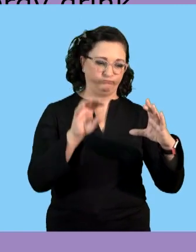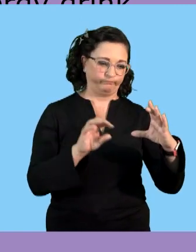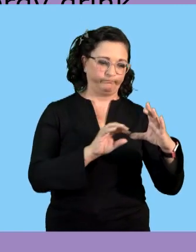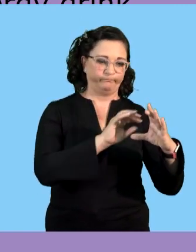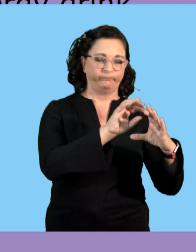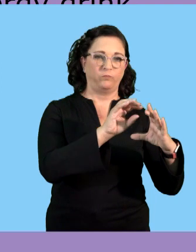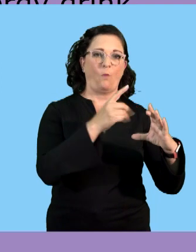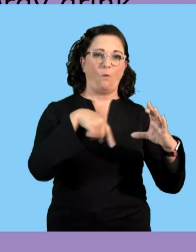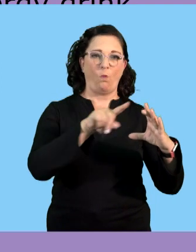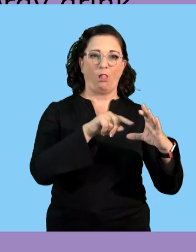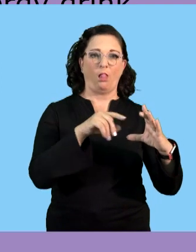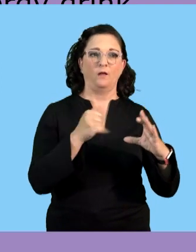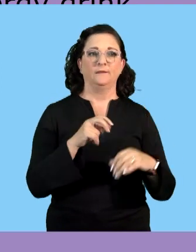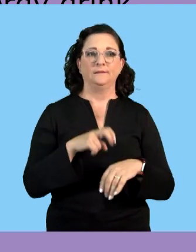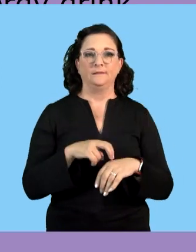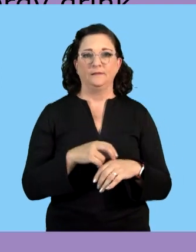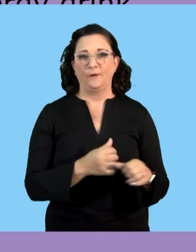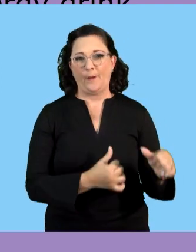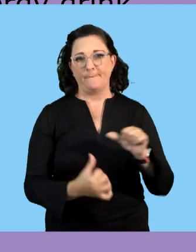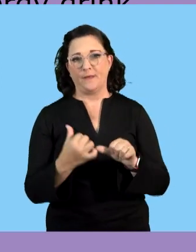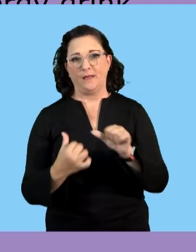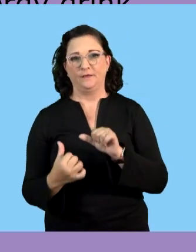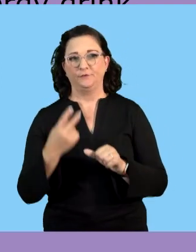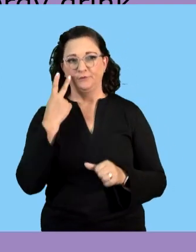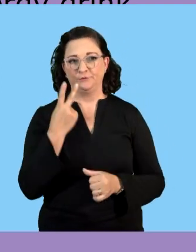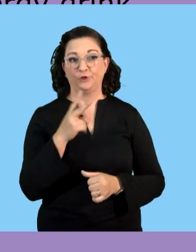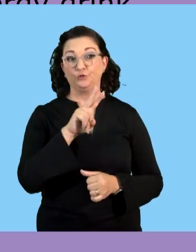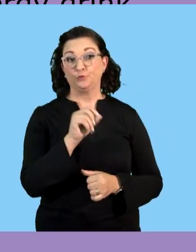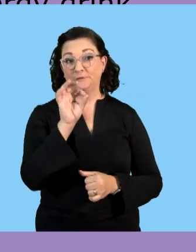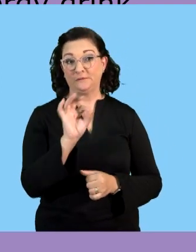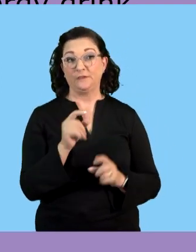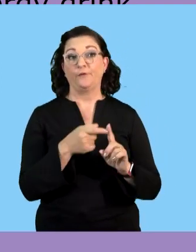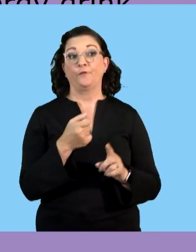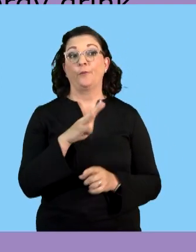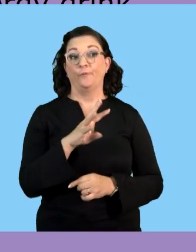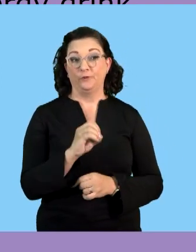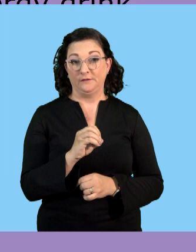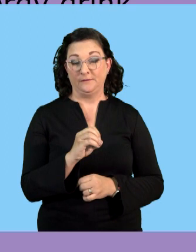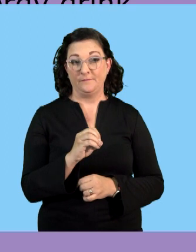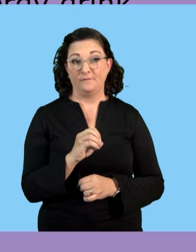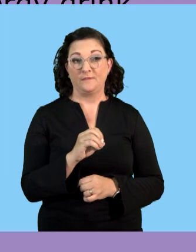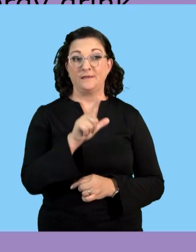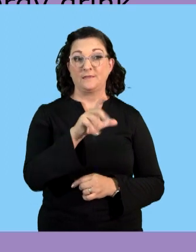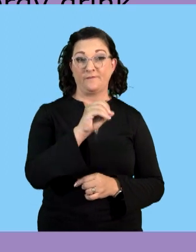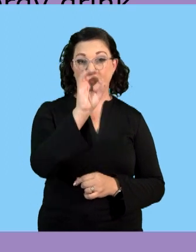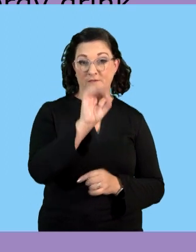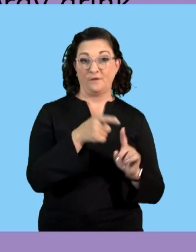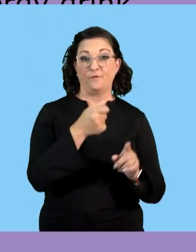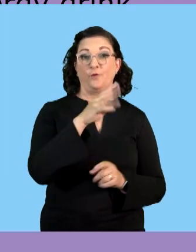back to the 40 grams. So we're going to find 20% of 40, 70% of